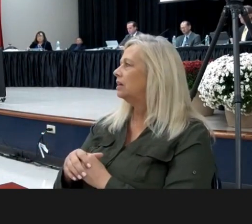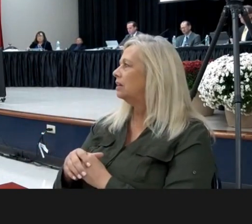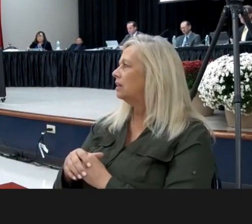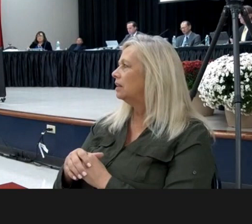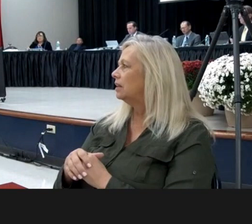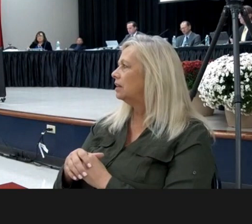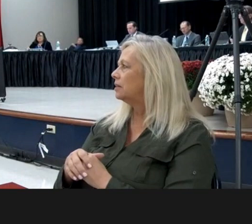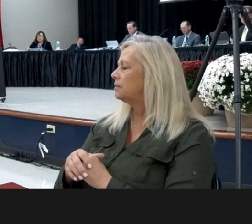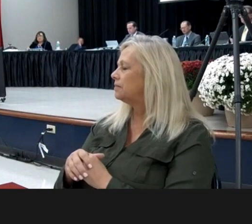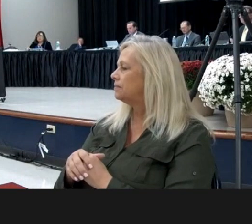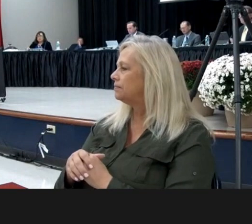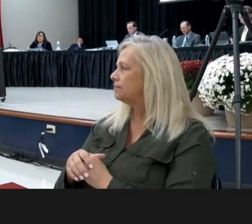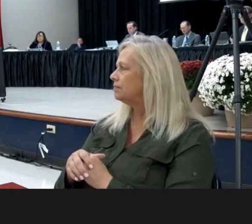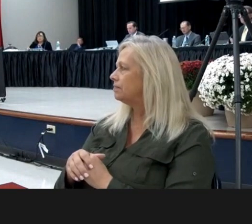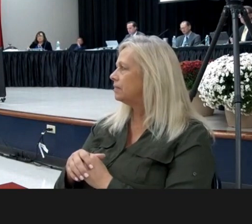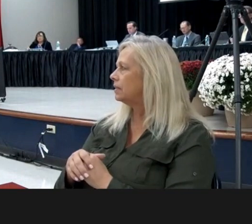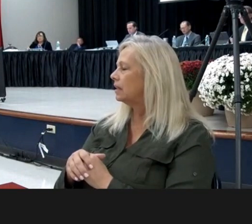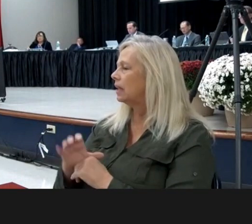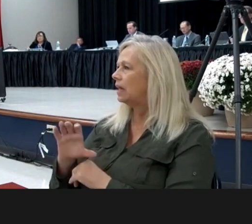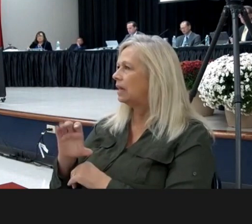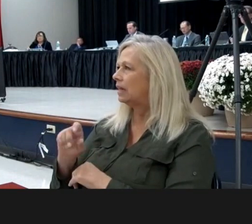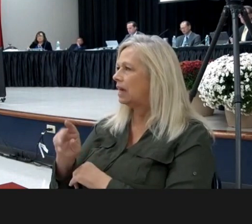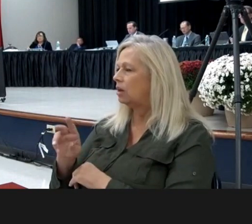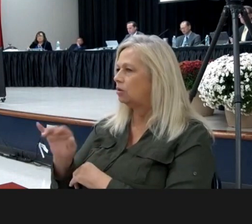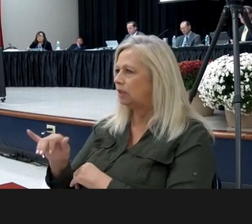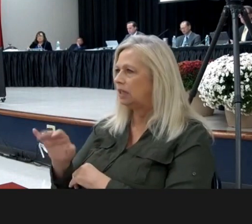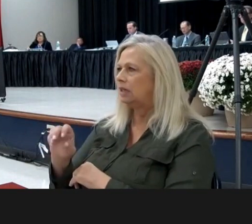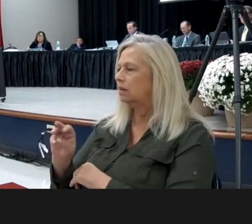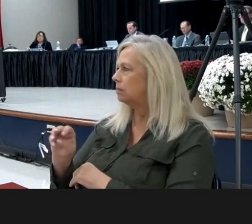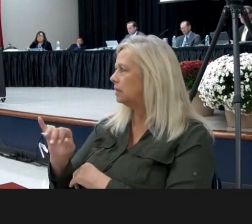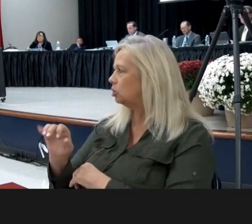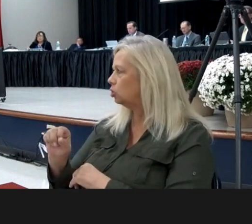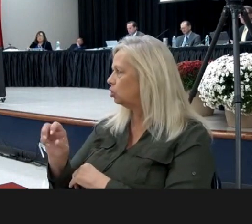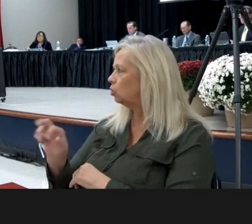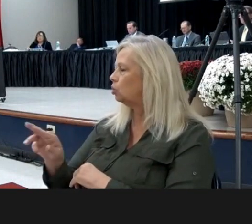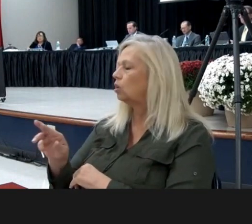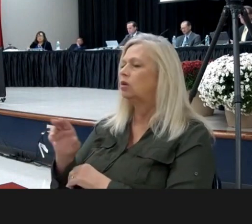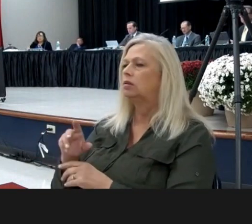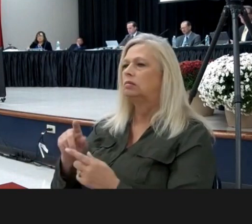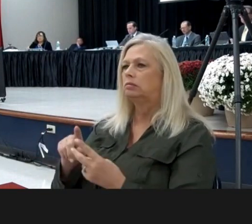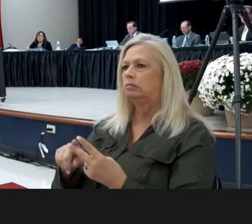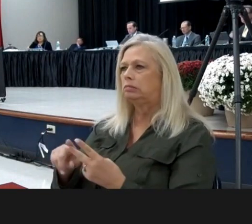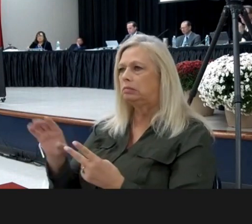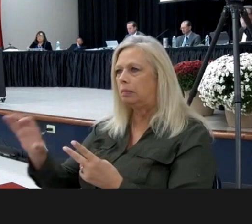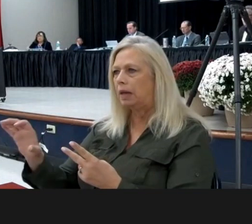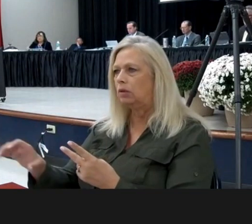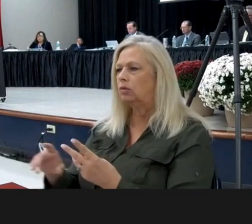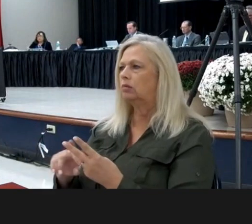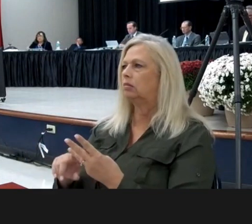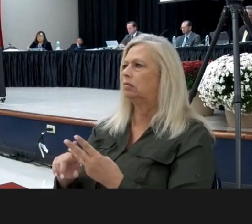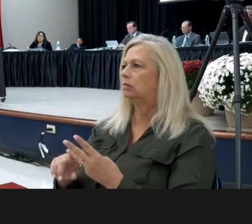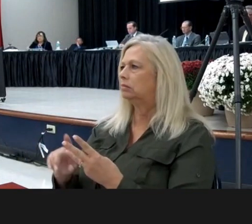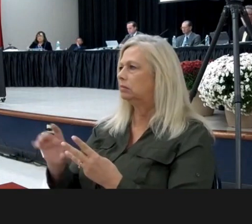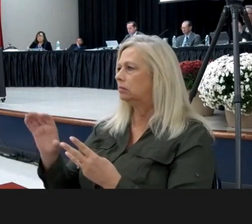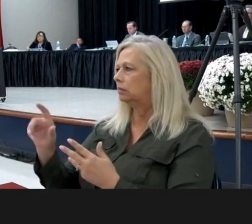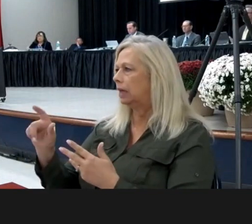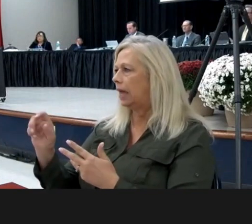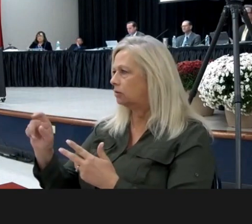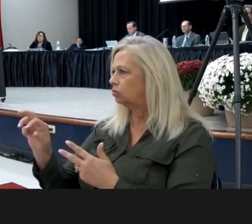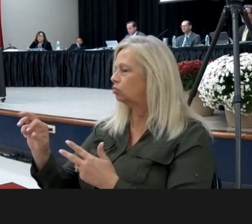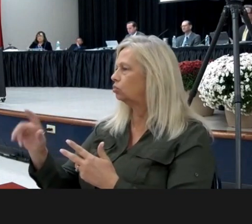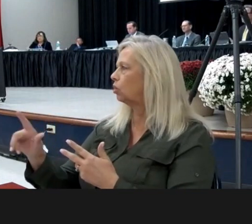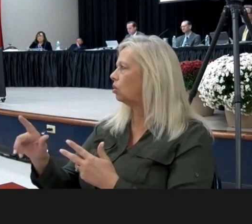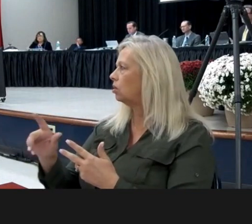and county commissioners and representatives from Baylor and Catalyst there in the council chambers to kick off